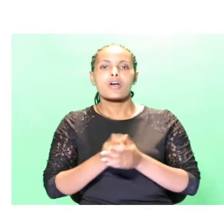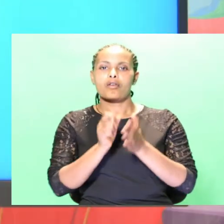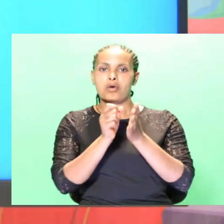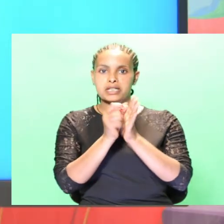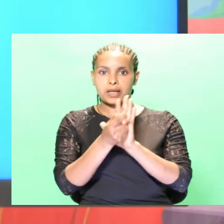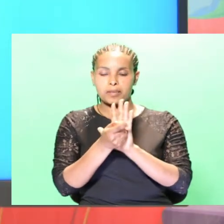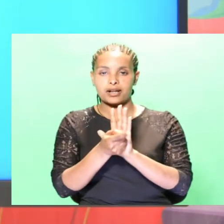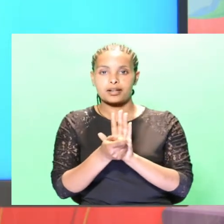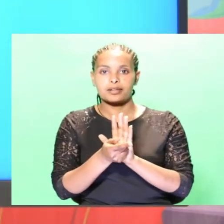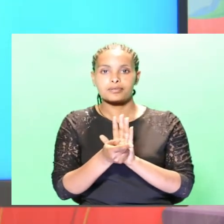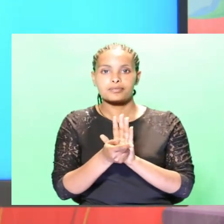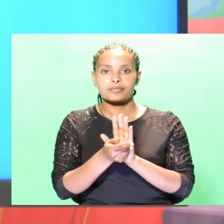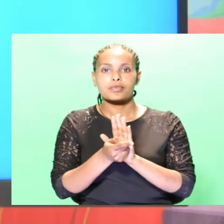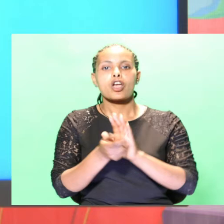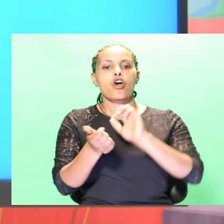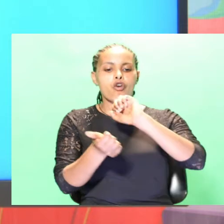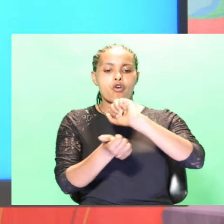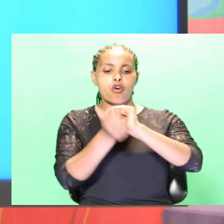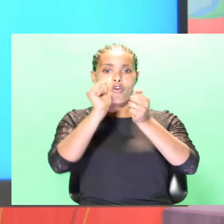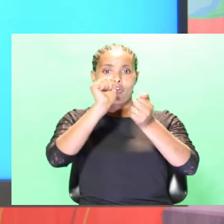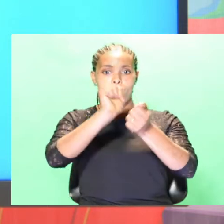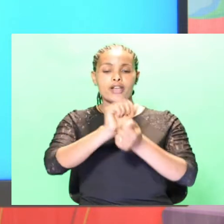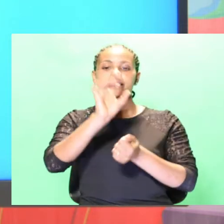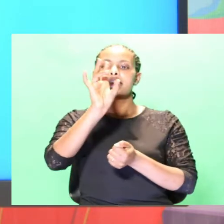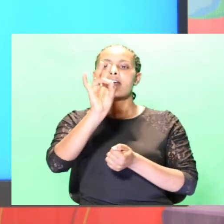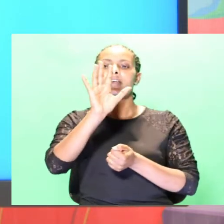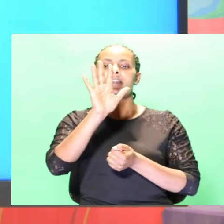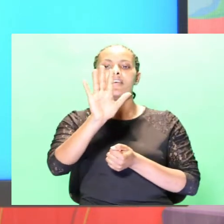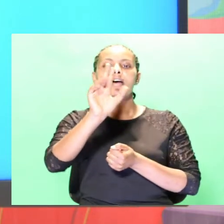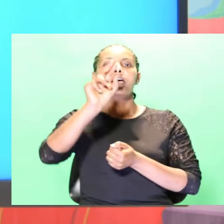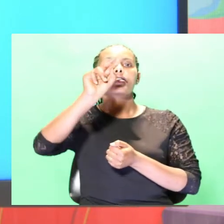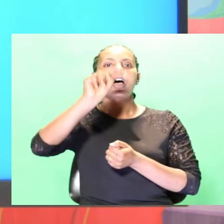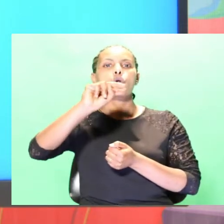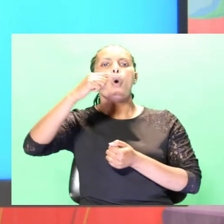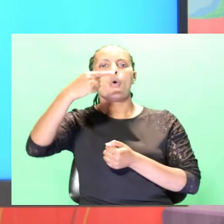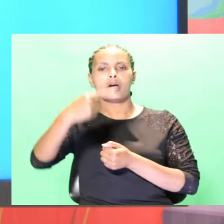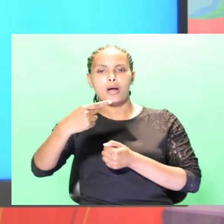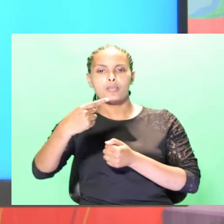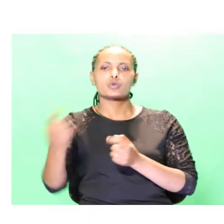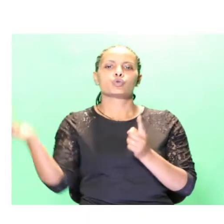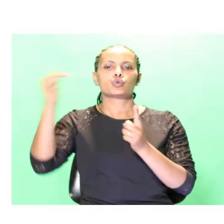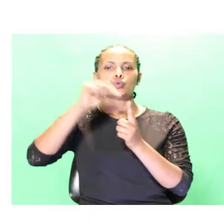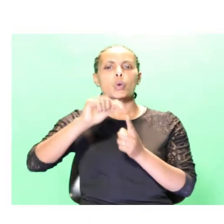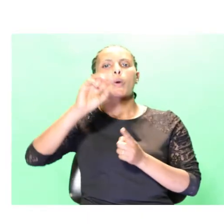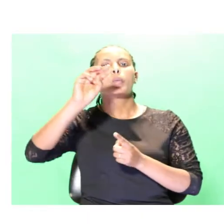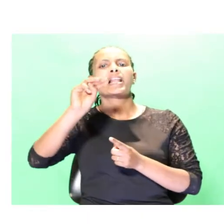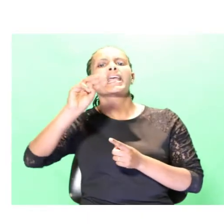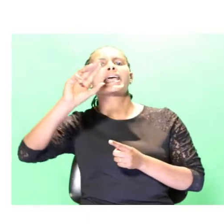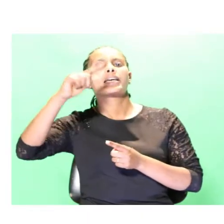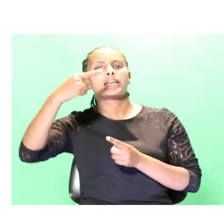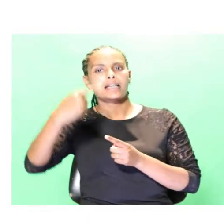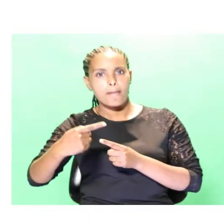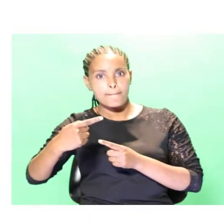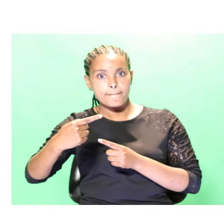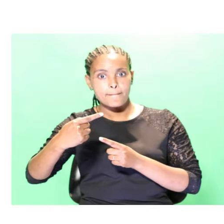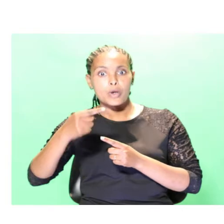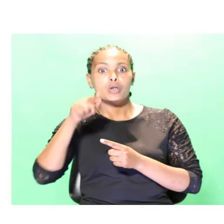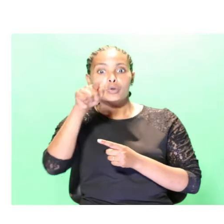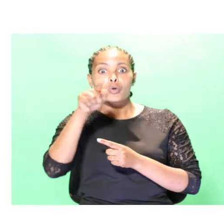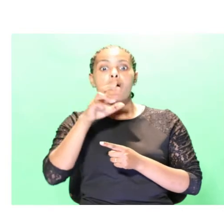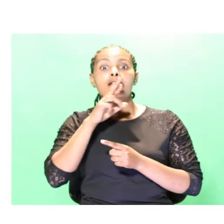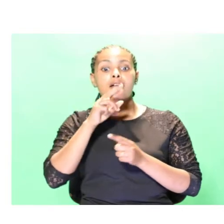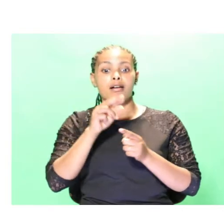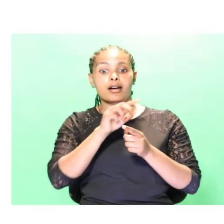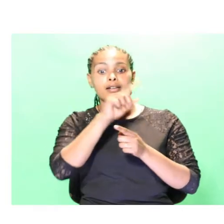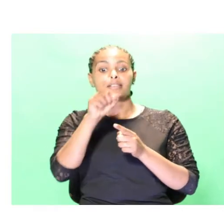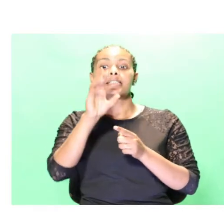For example, convert 75 nanogram to milligram. You are asked to